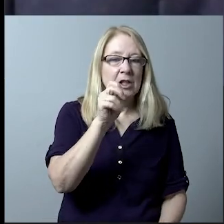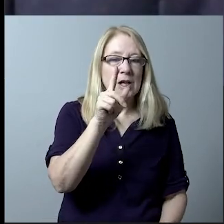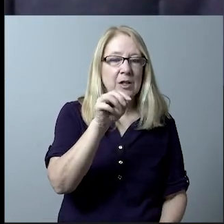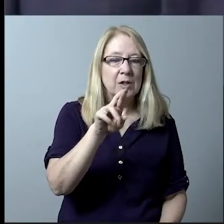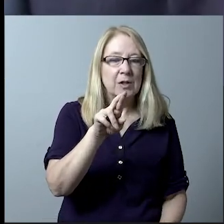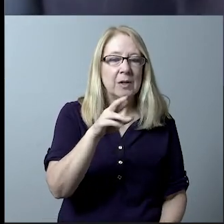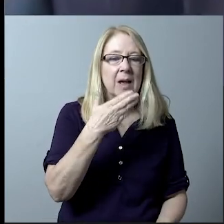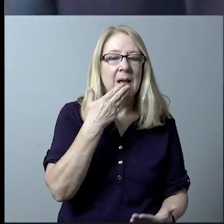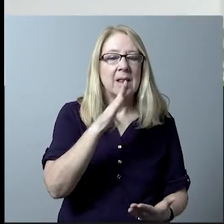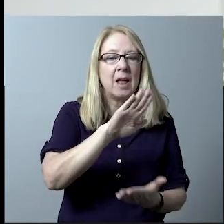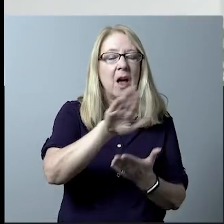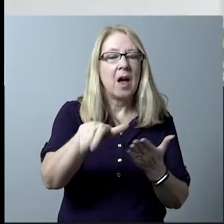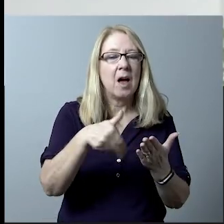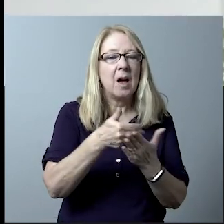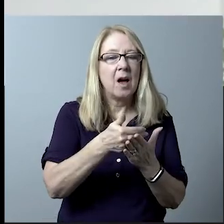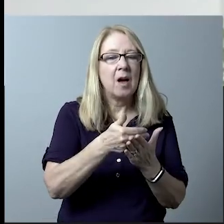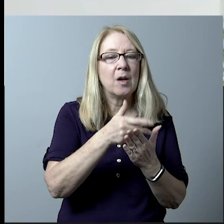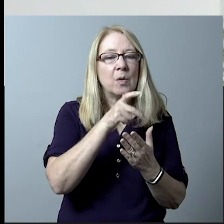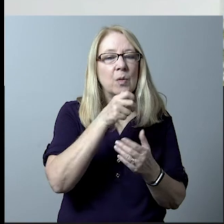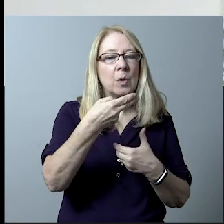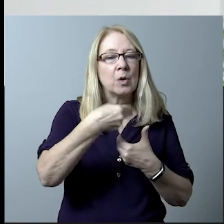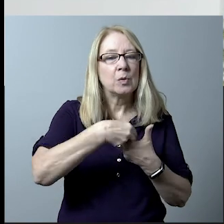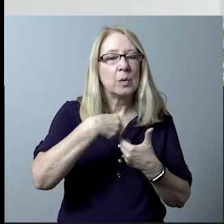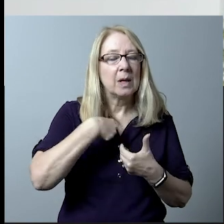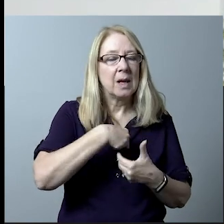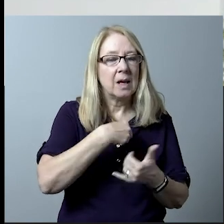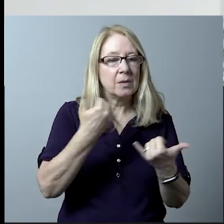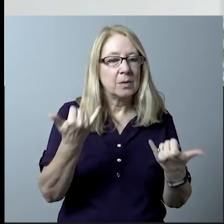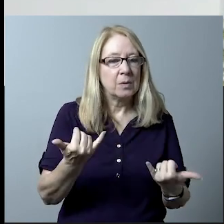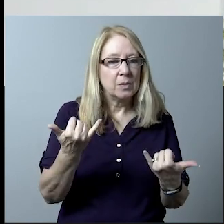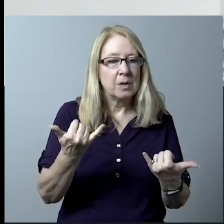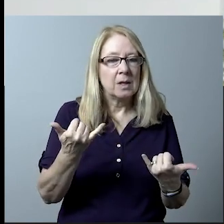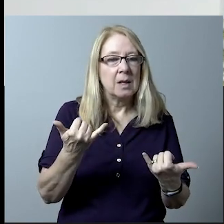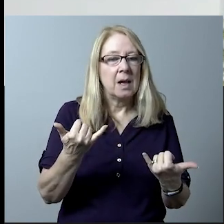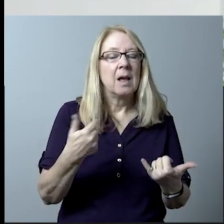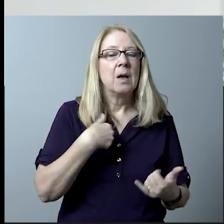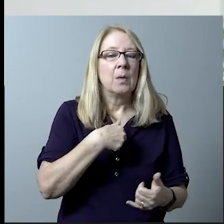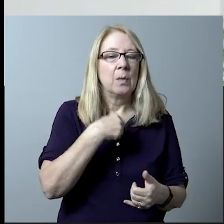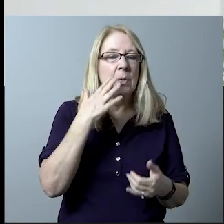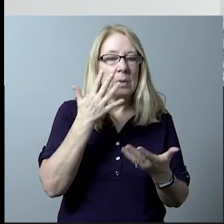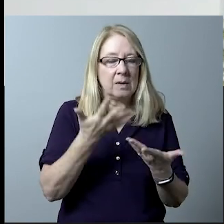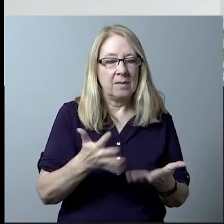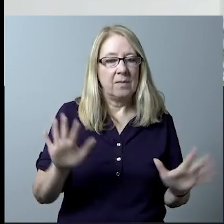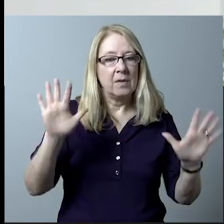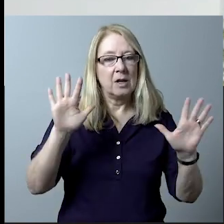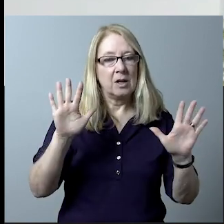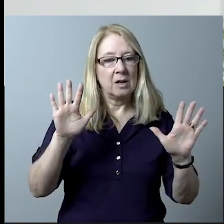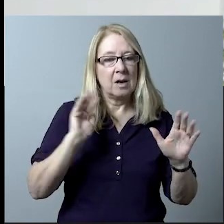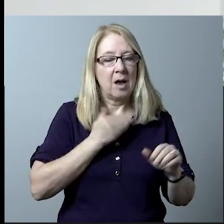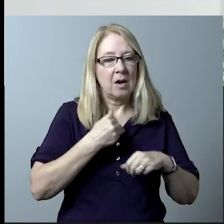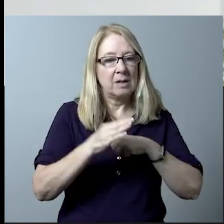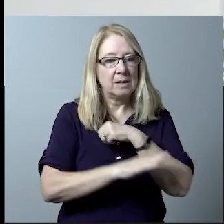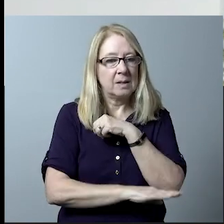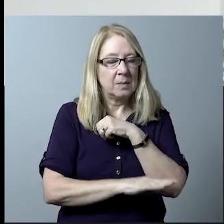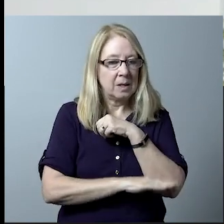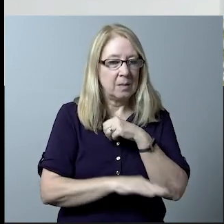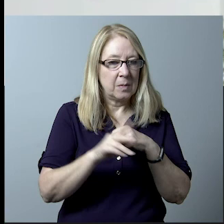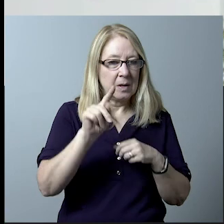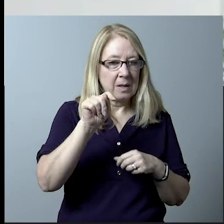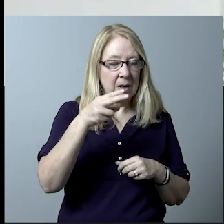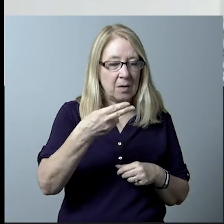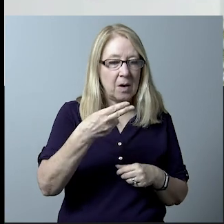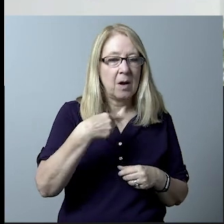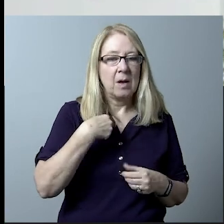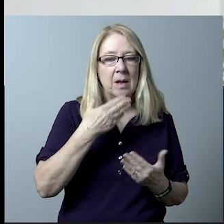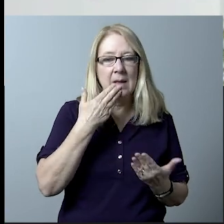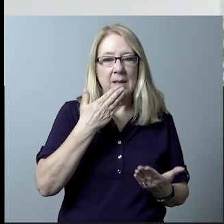All right. Thank you so much, Chancellor. And again, thank you to all of our colleagues who joined us today. So with that, we're going to conclude the September